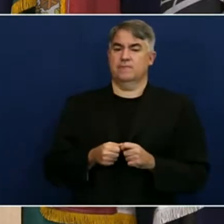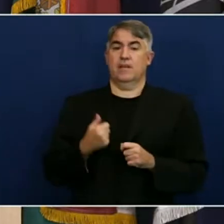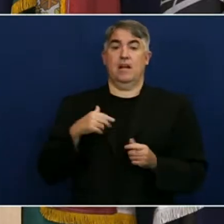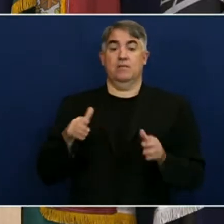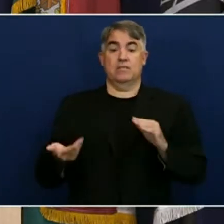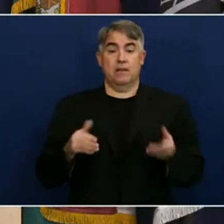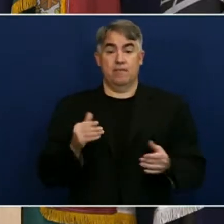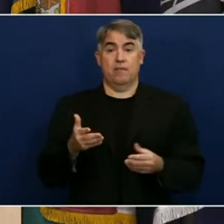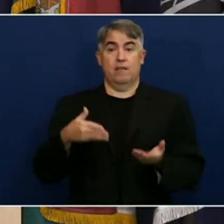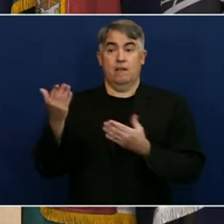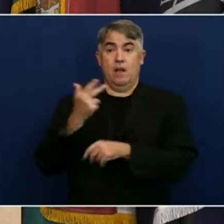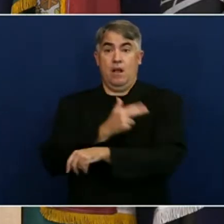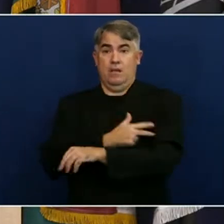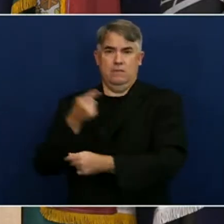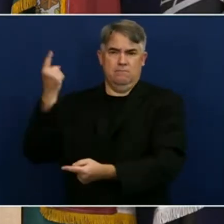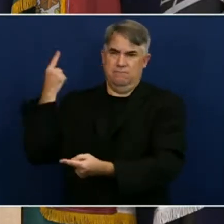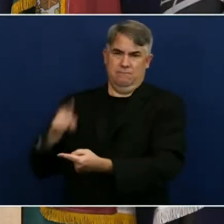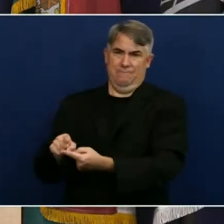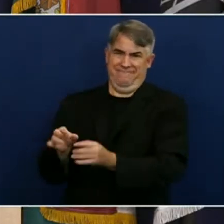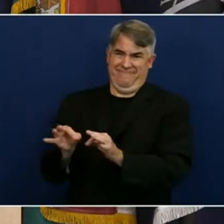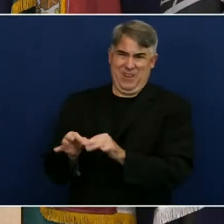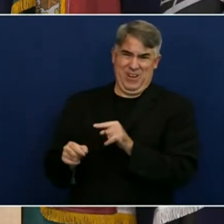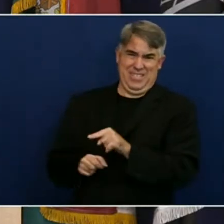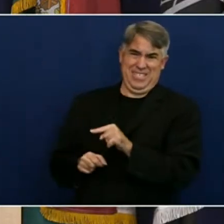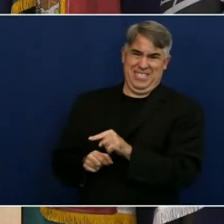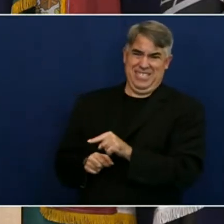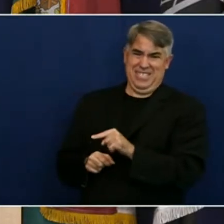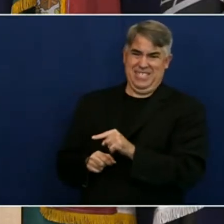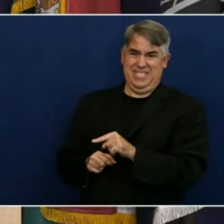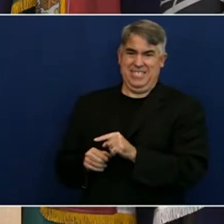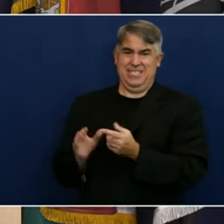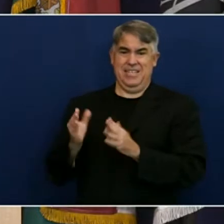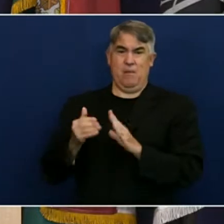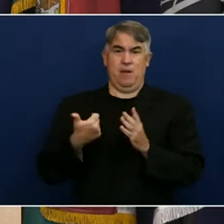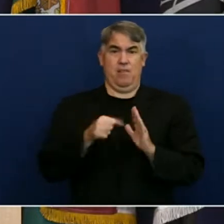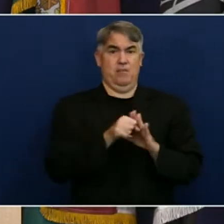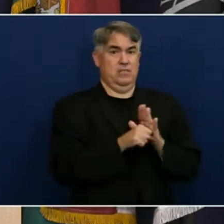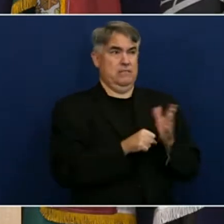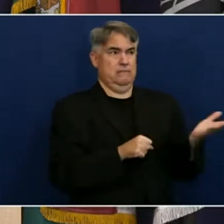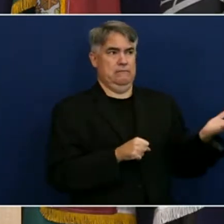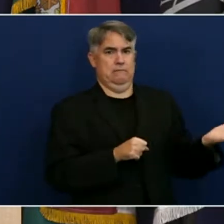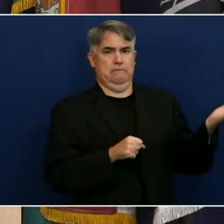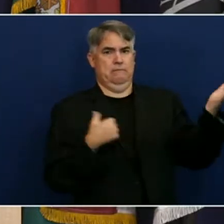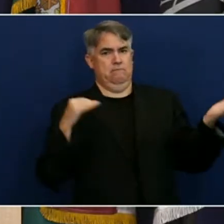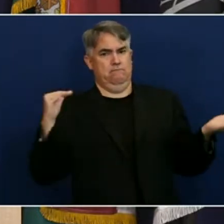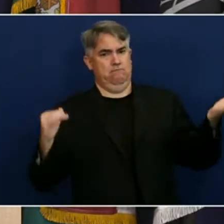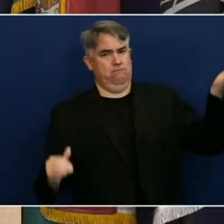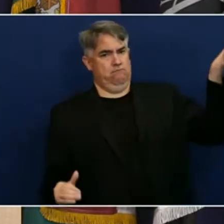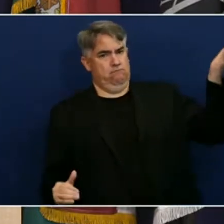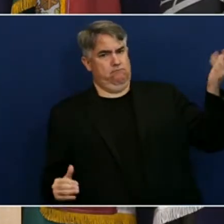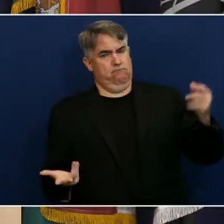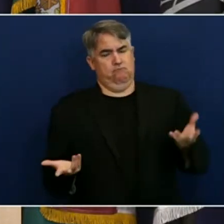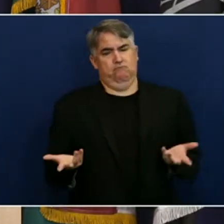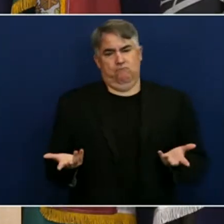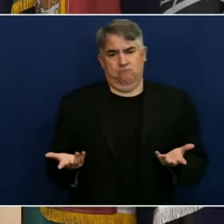rates significantly lower, certainly than states that took a different approach. And I think we can see that through for a couple more weeks.